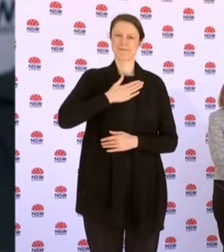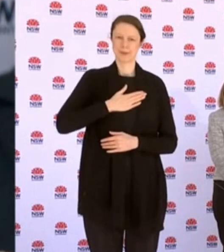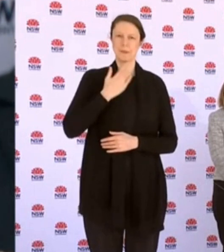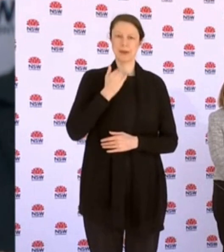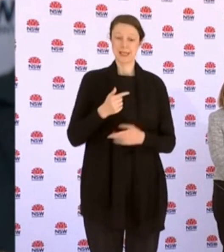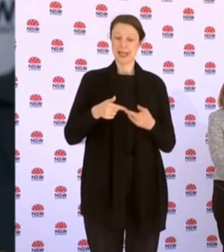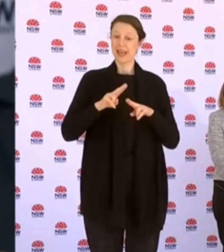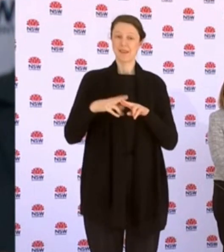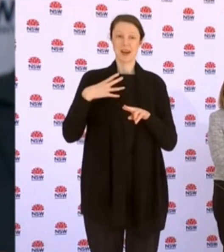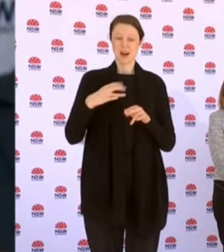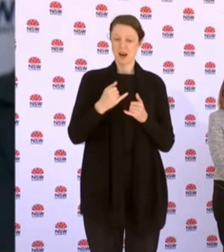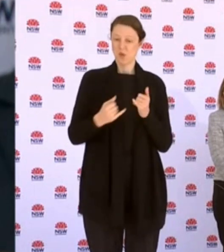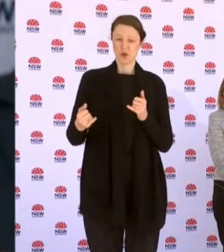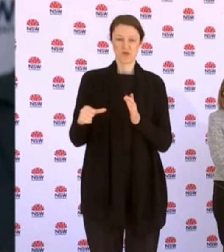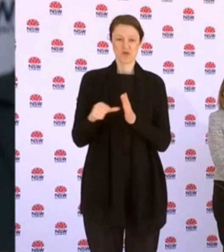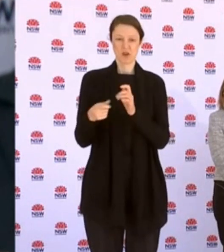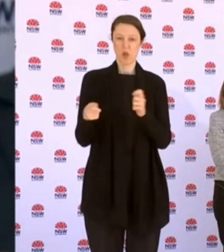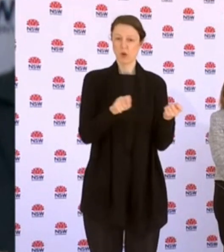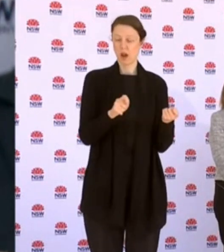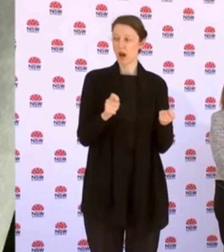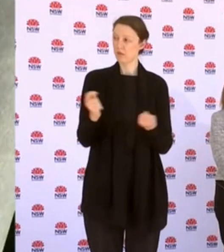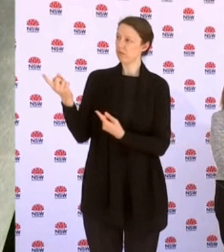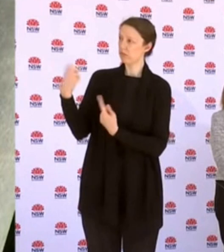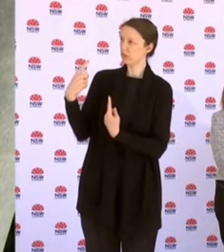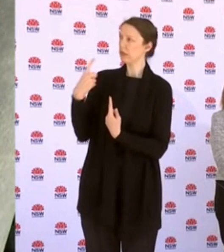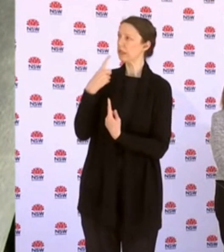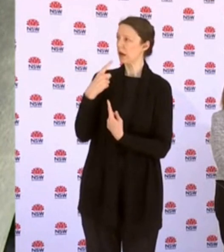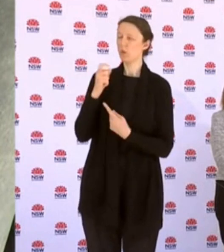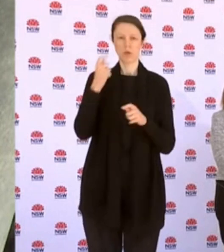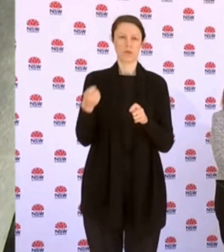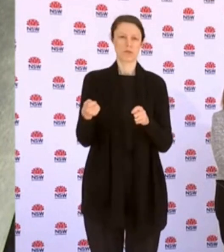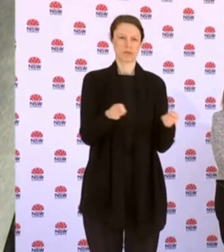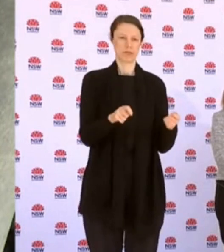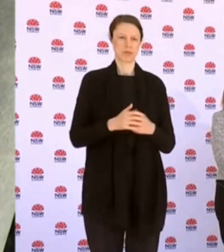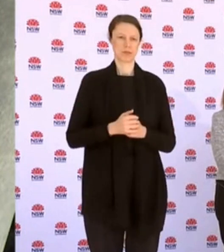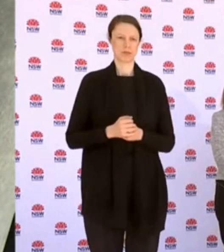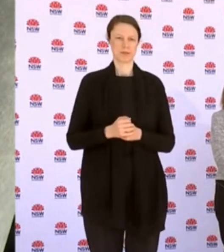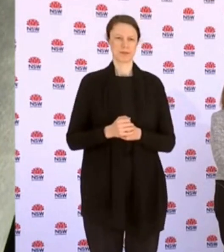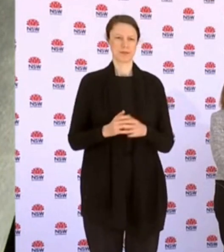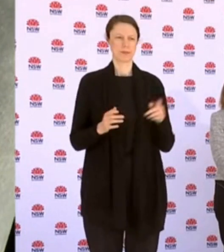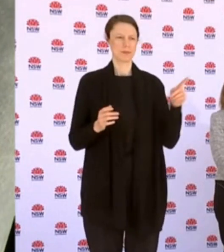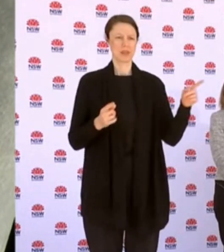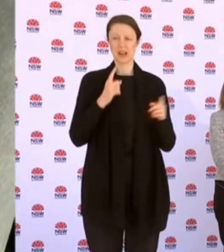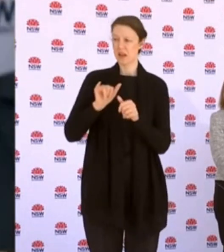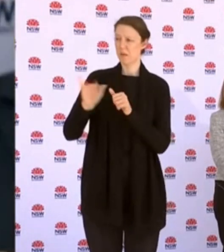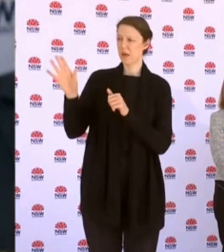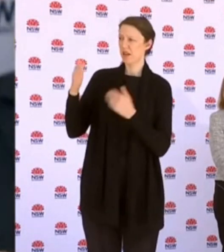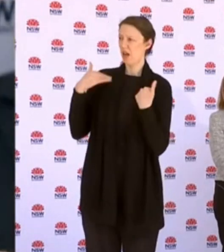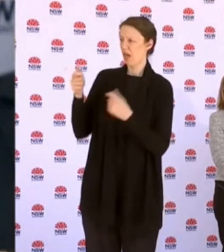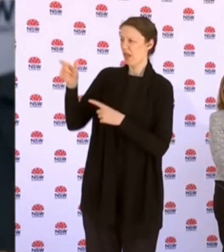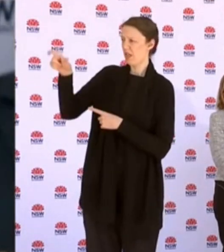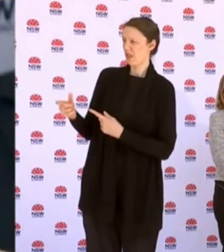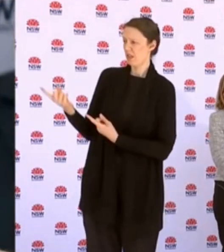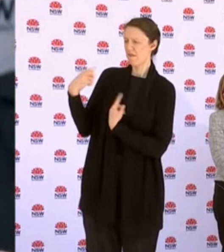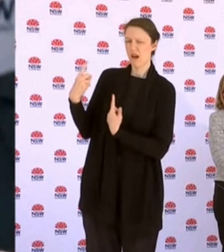that. With respect, the best health advice has just got us a 5-week lockdown. That's what the best health advice has got us, hasn't it? Well, what I want to stress to